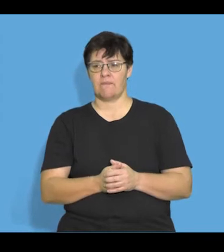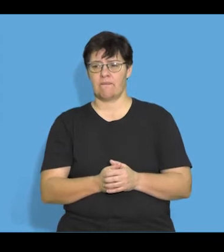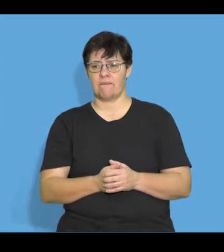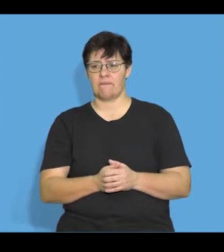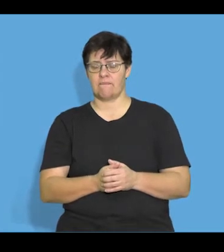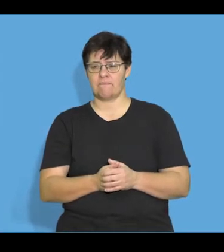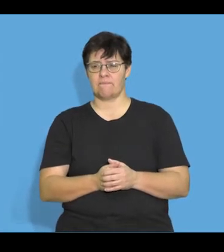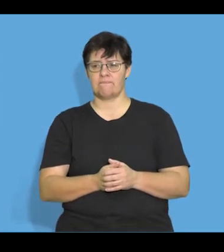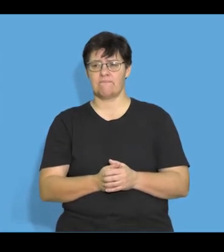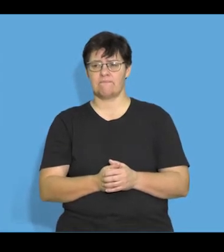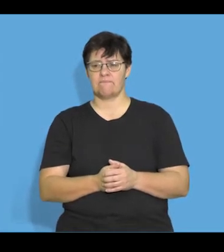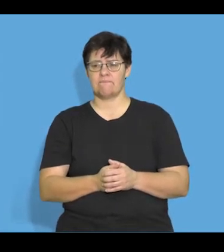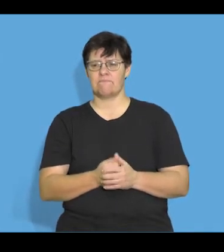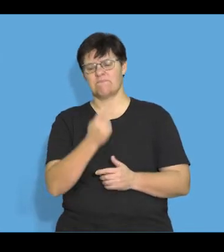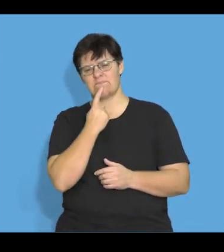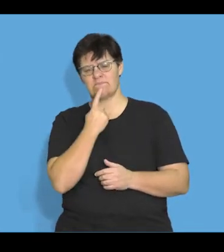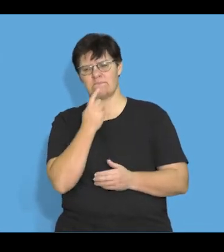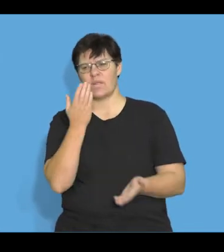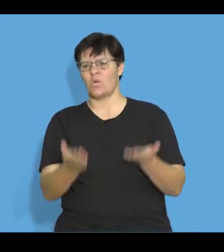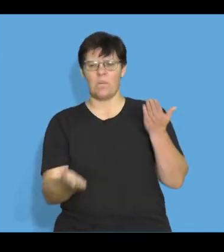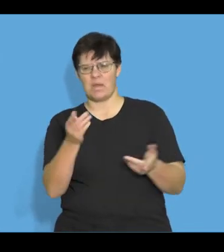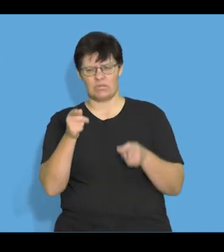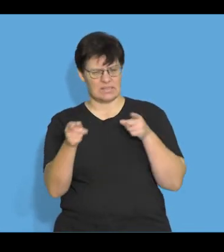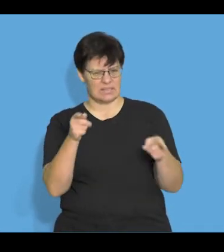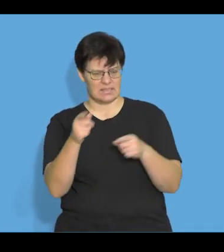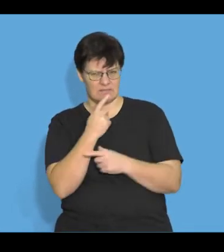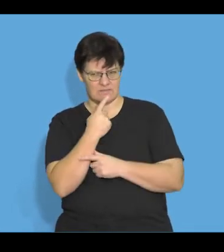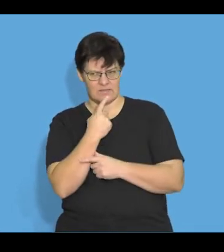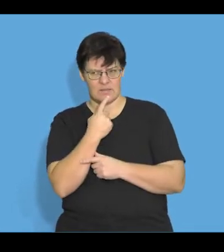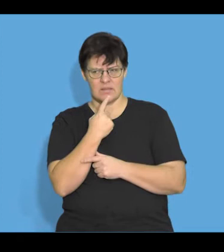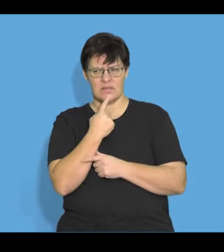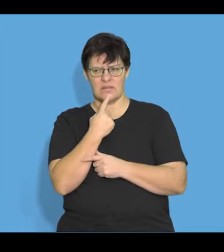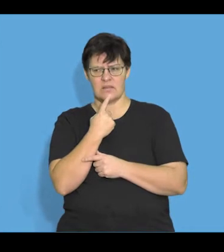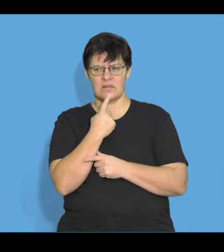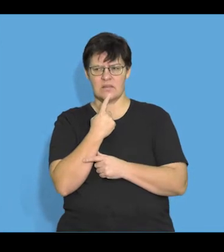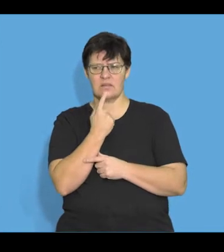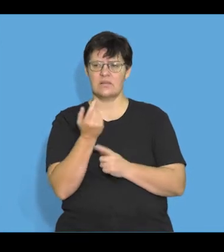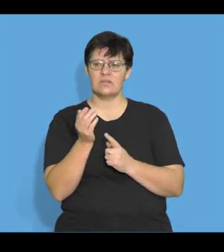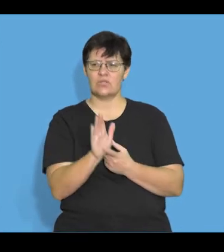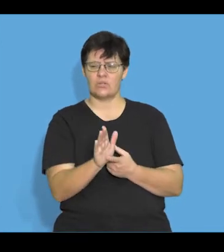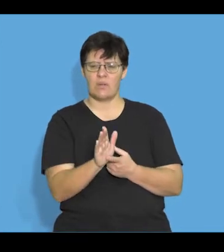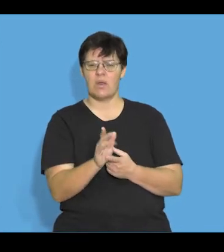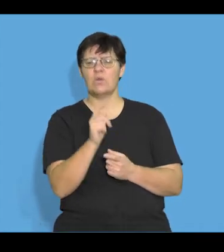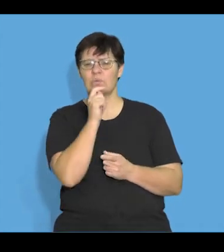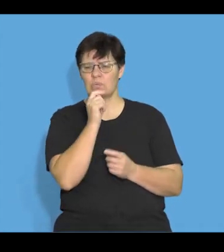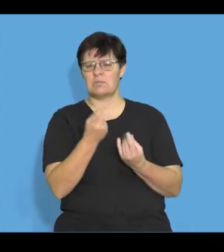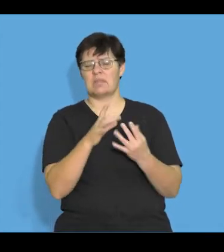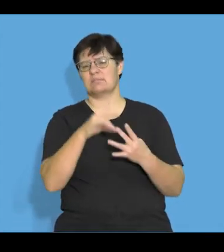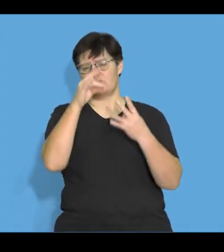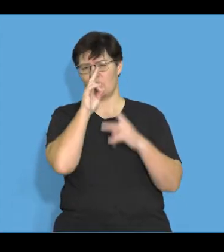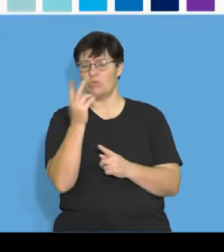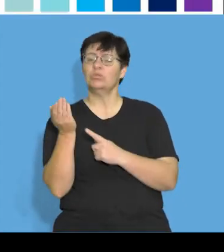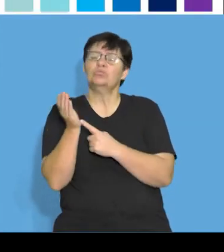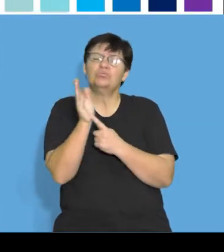If you do your comparison here, right? And on this slide here, I've done something unique for you just to show